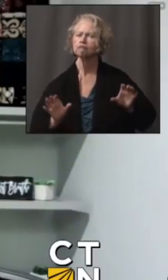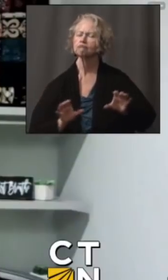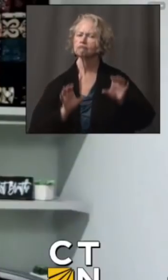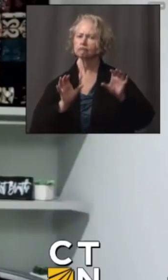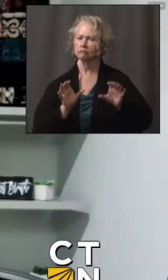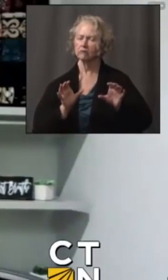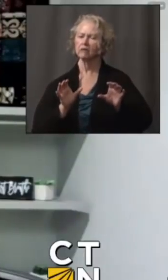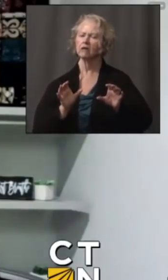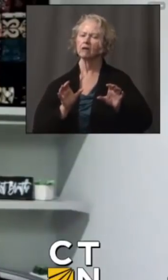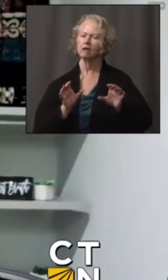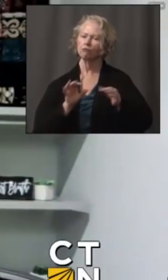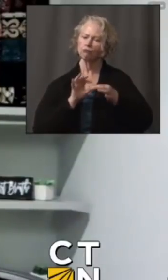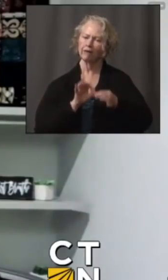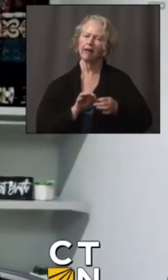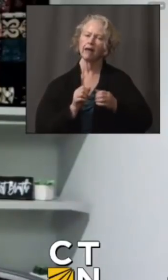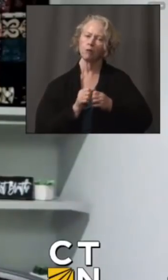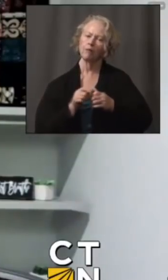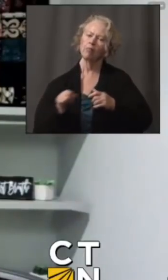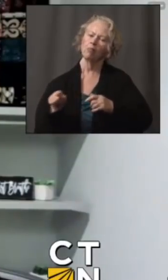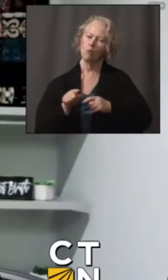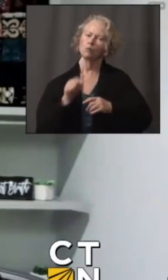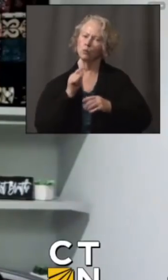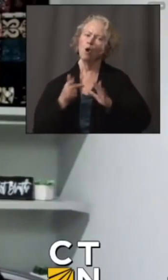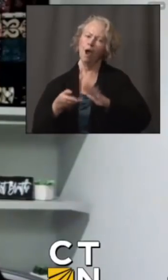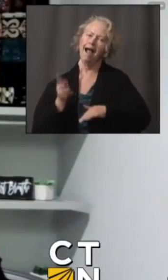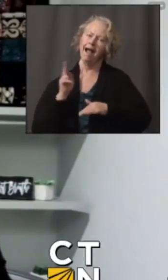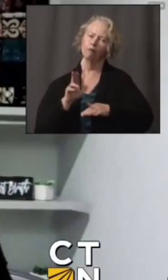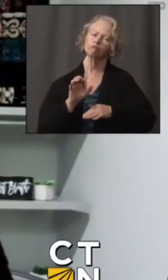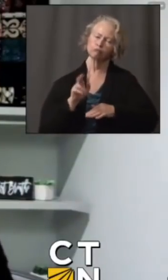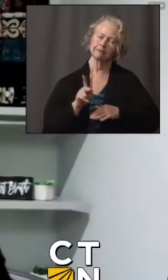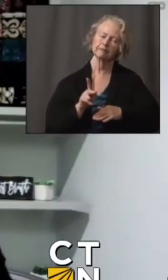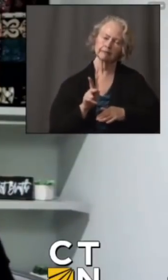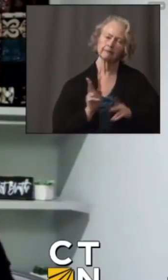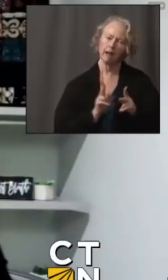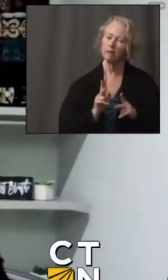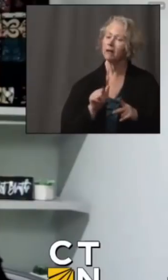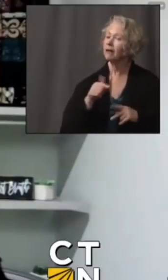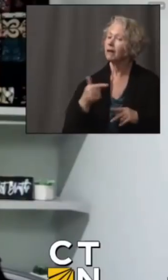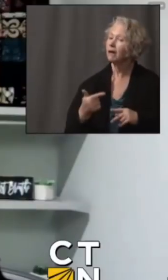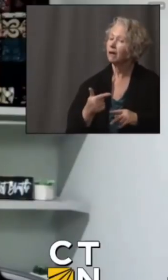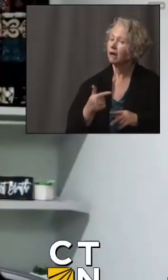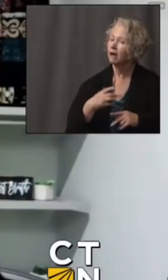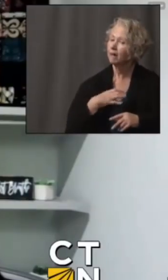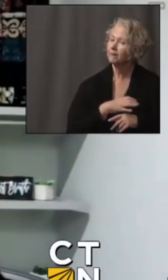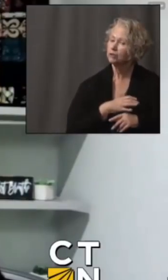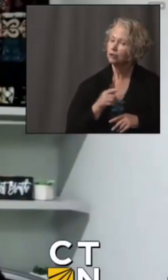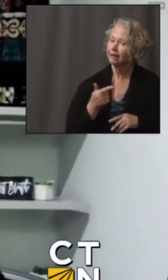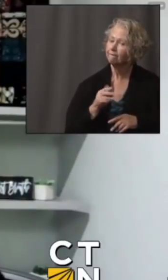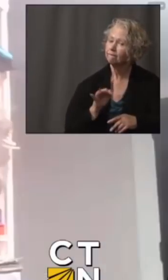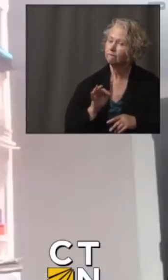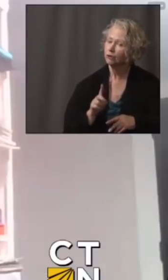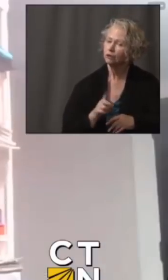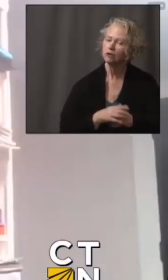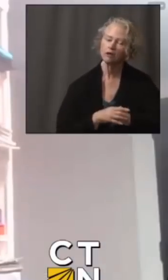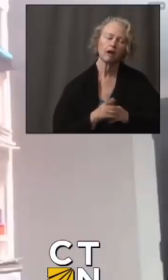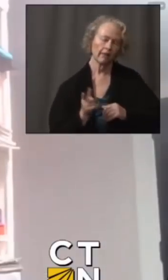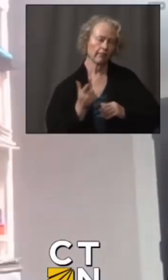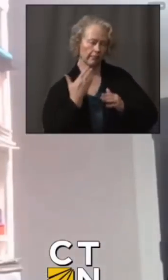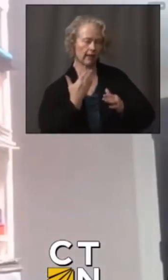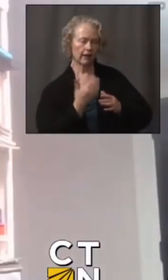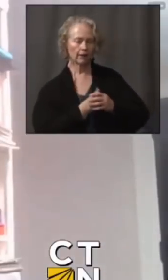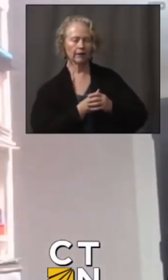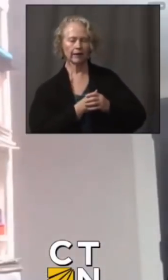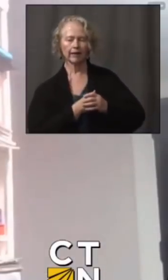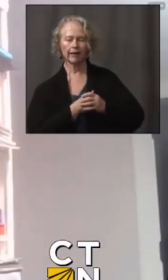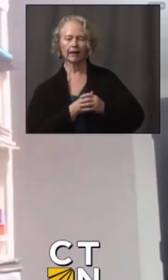place specific around our most at-risk populations. So I'll ask the Commissioner to please add. Yeah, thank you. And